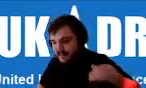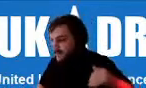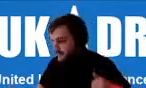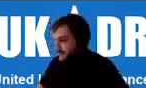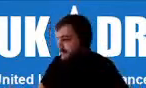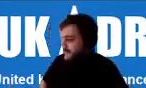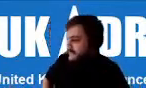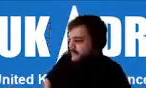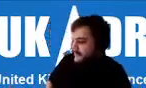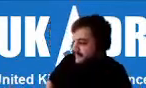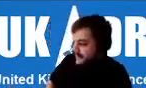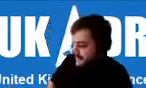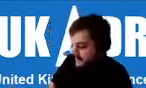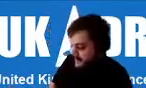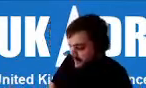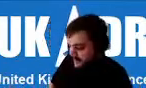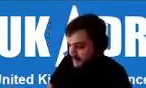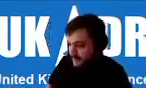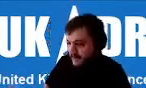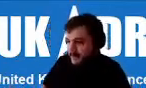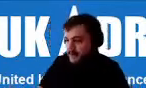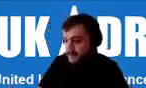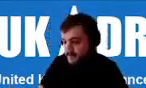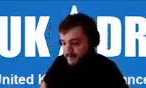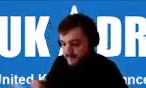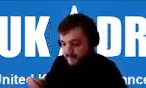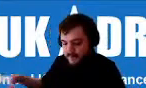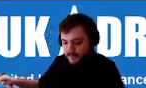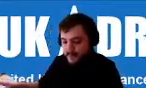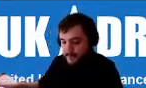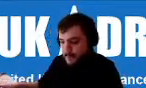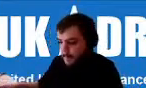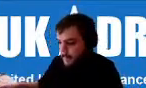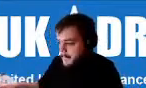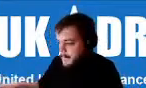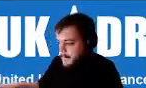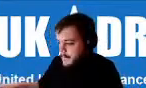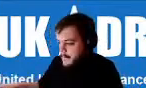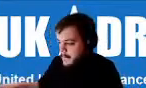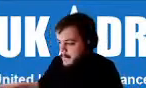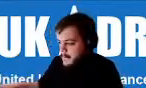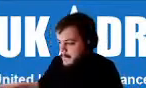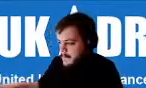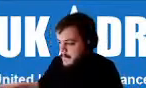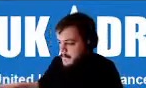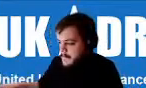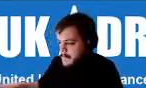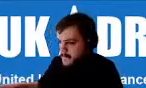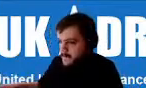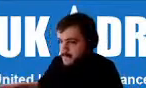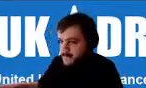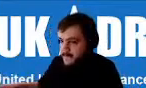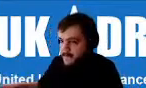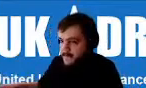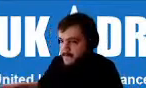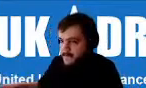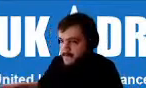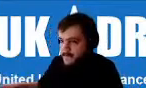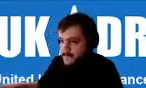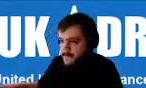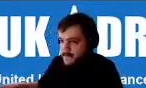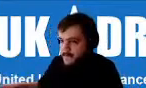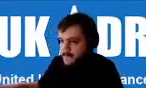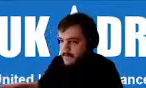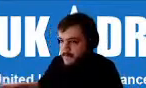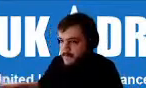There we go. I'm delighted to do that, but before I do so, let me just say a word about where I am.